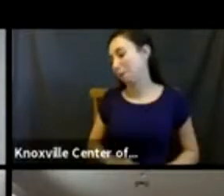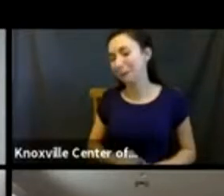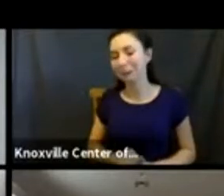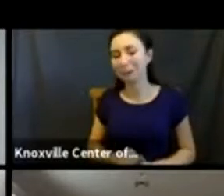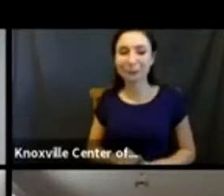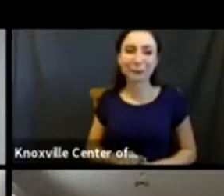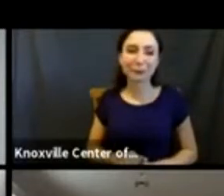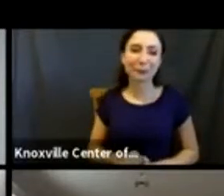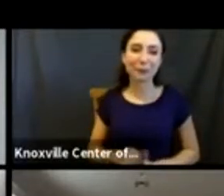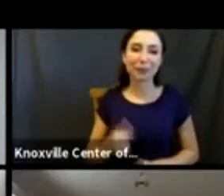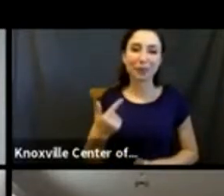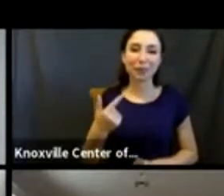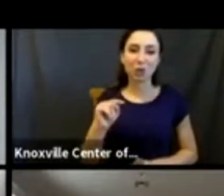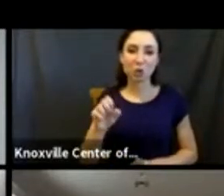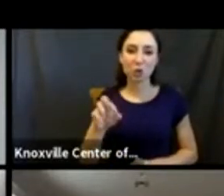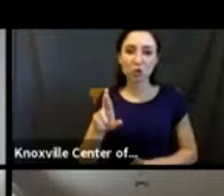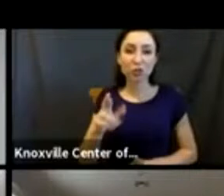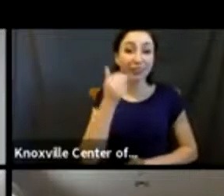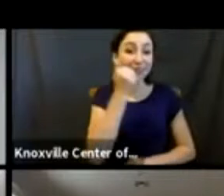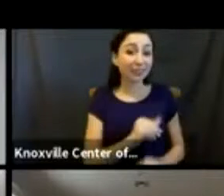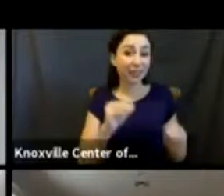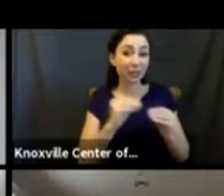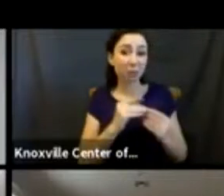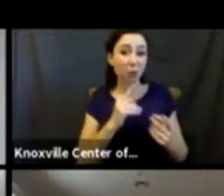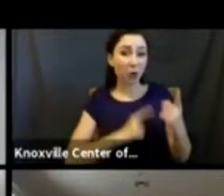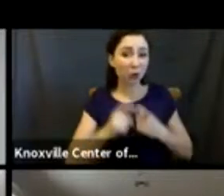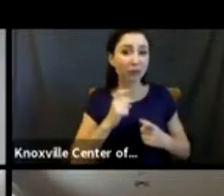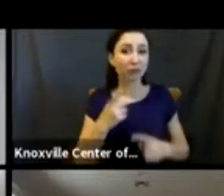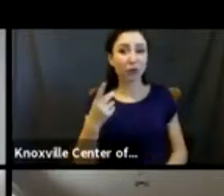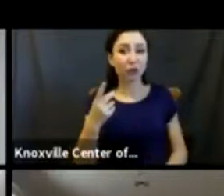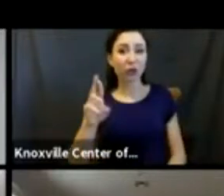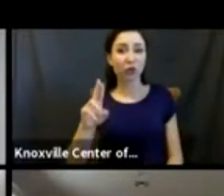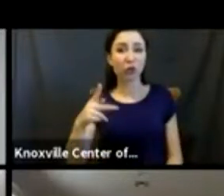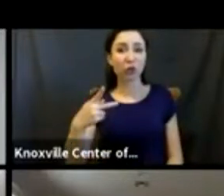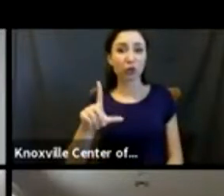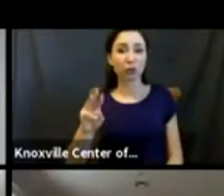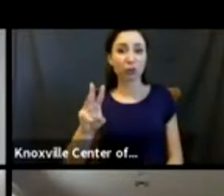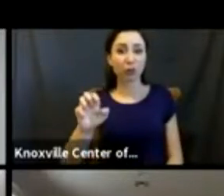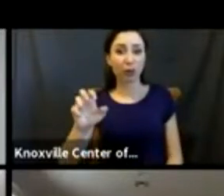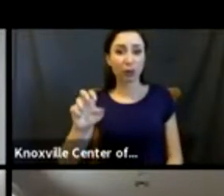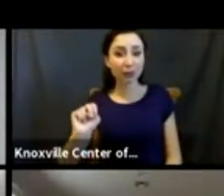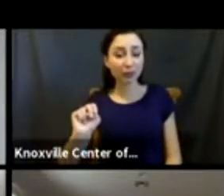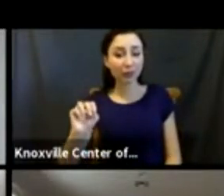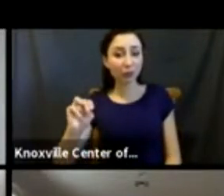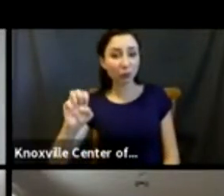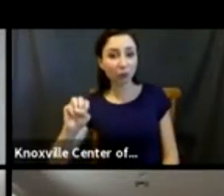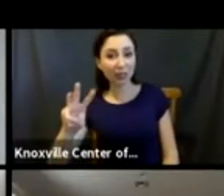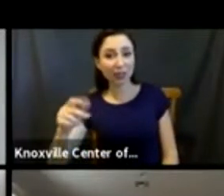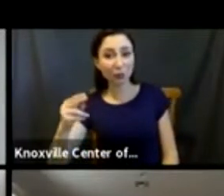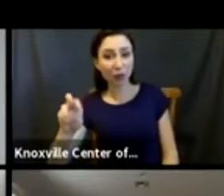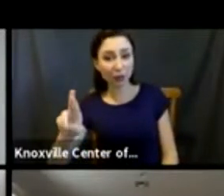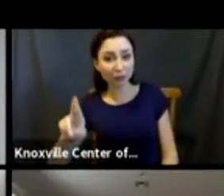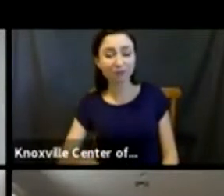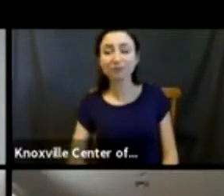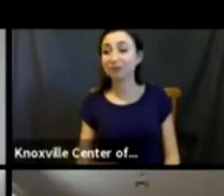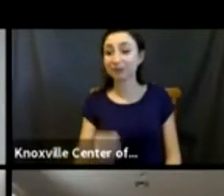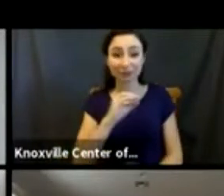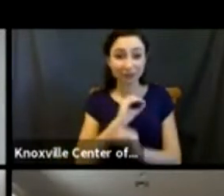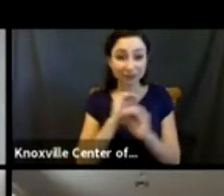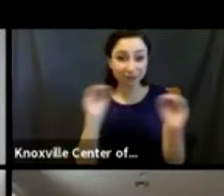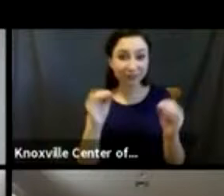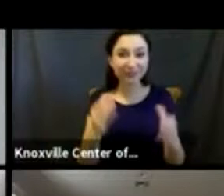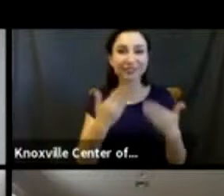Any other questions for either Dr. Plowman or Ms. Wagner? If not, thank you all for your